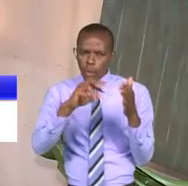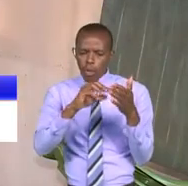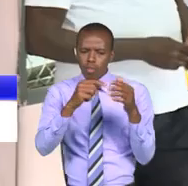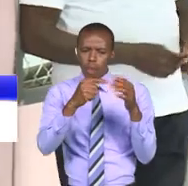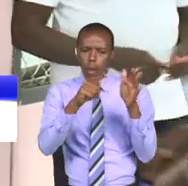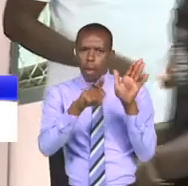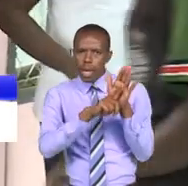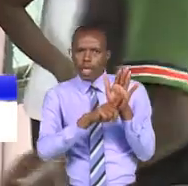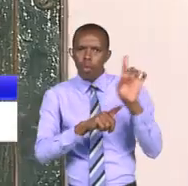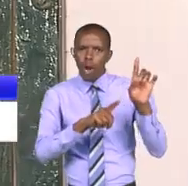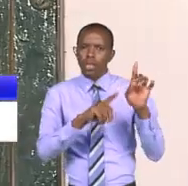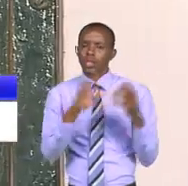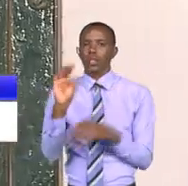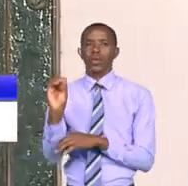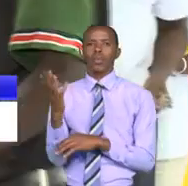is it.